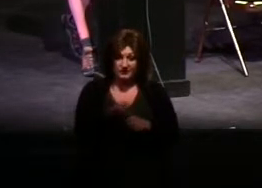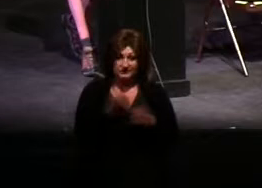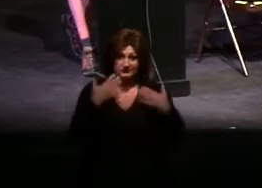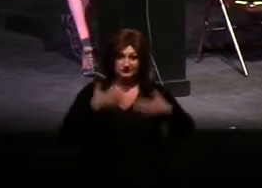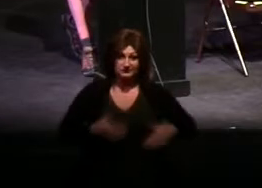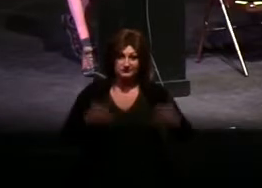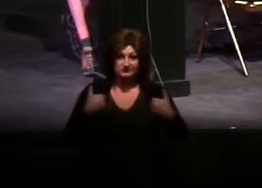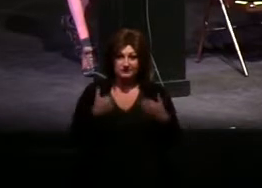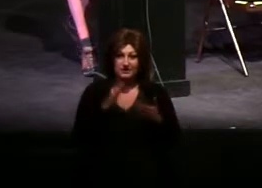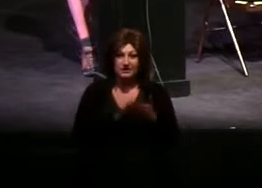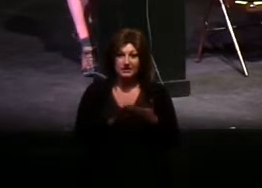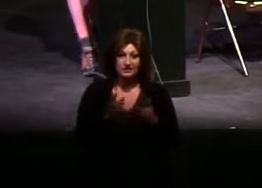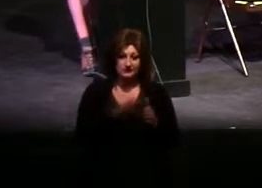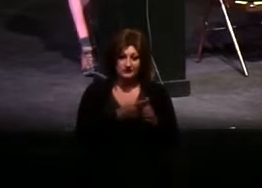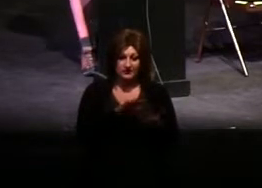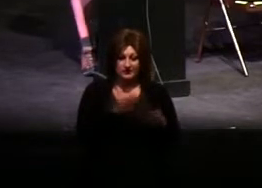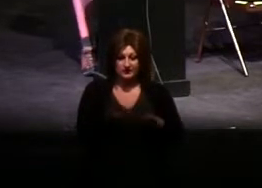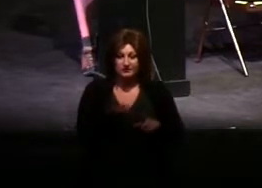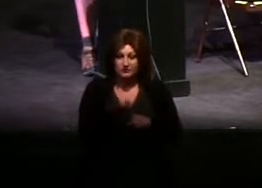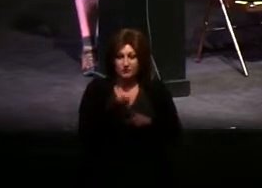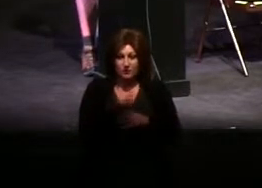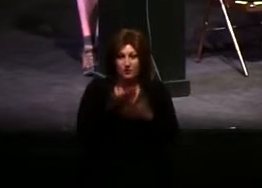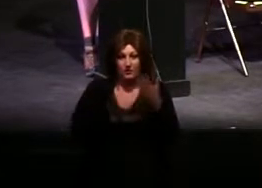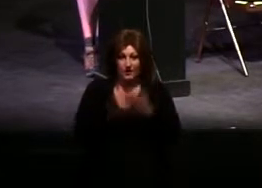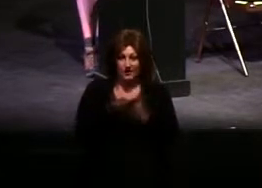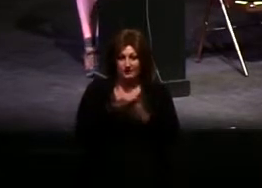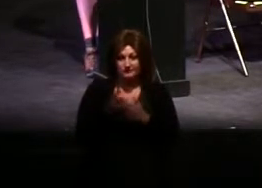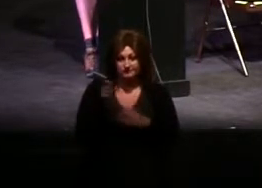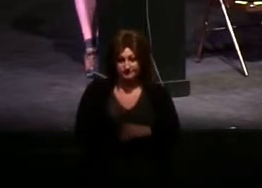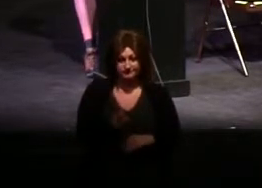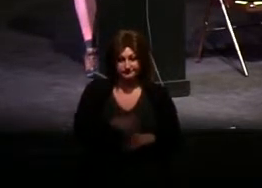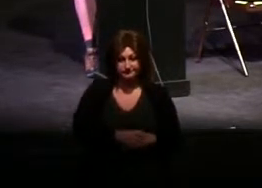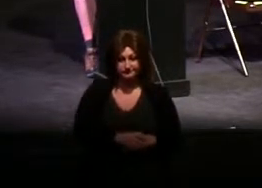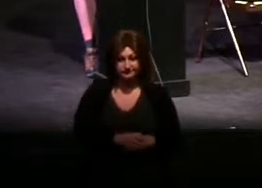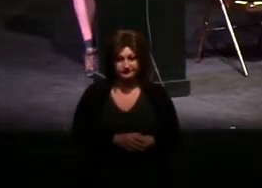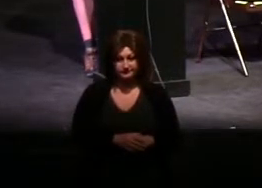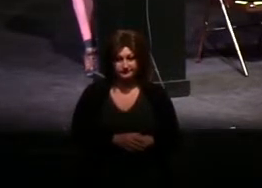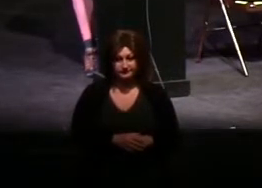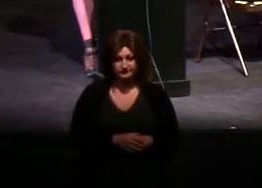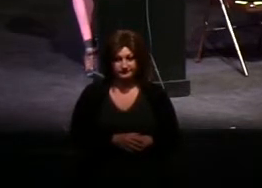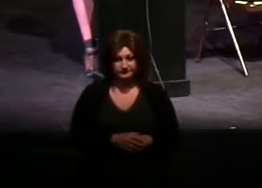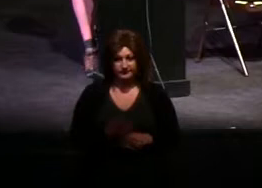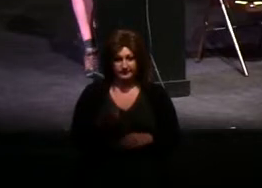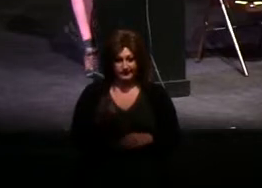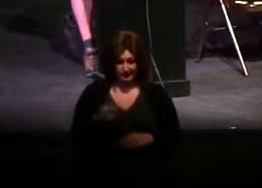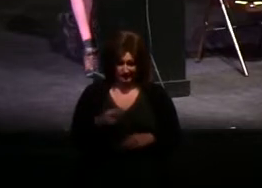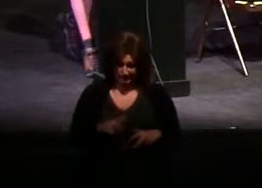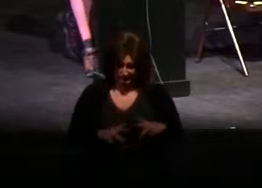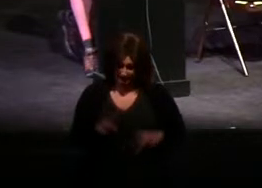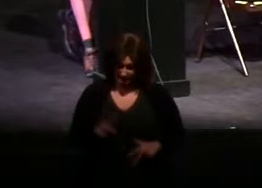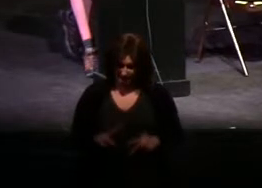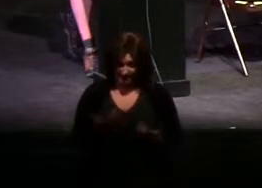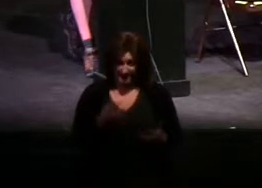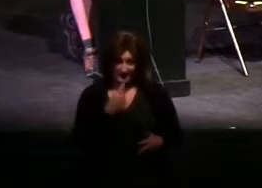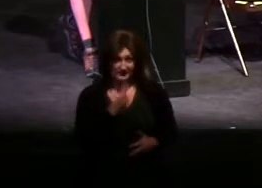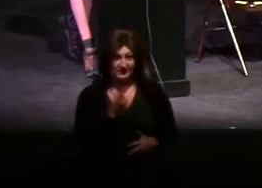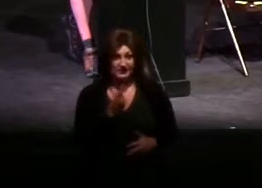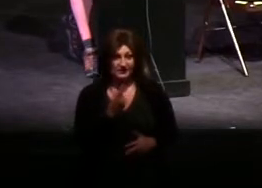by putting it to death by your own hand. Keita looked at the ground awkwardly. He